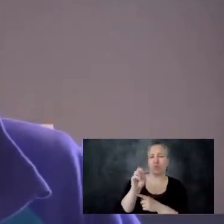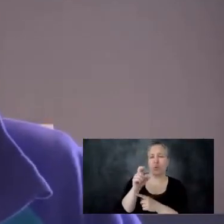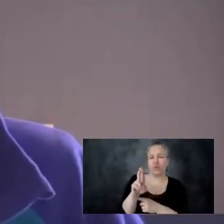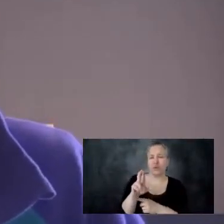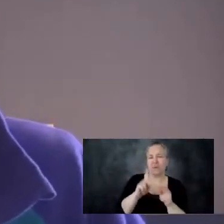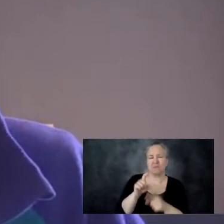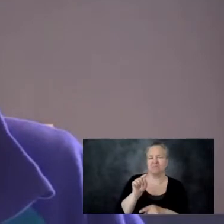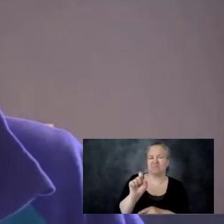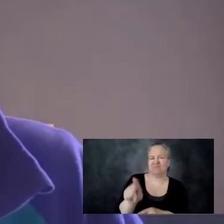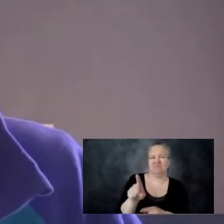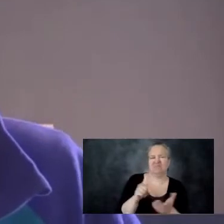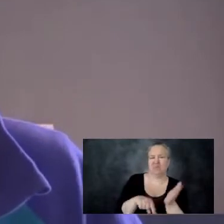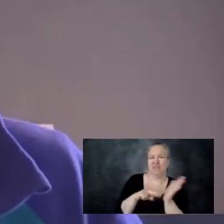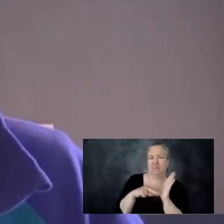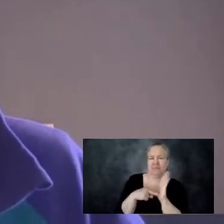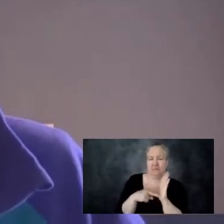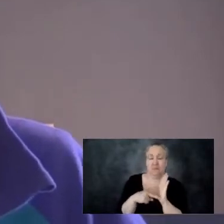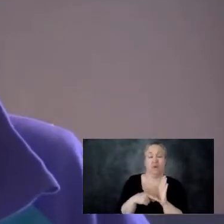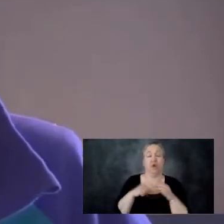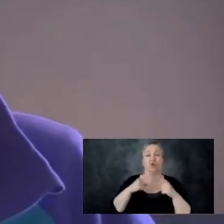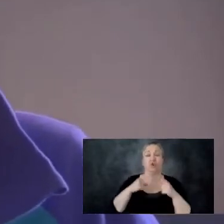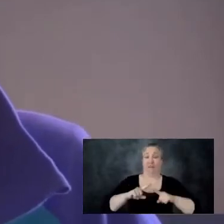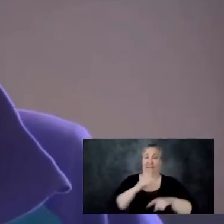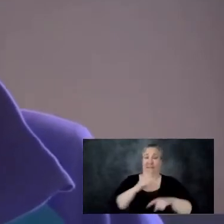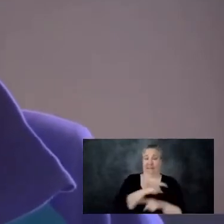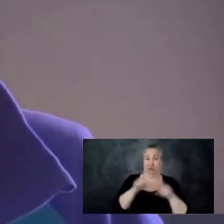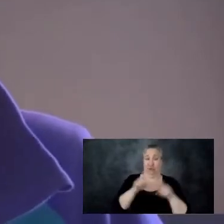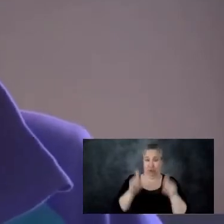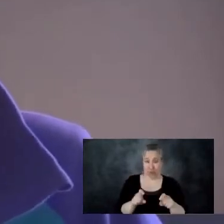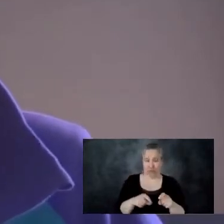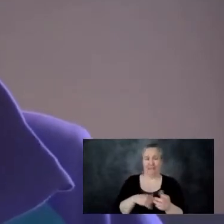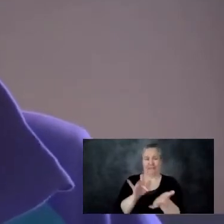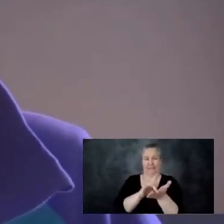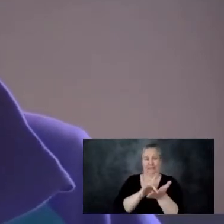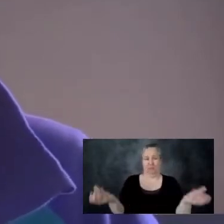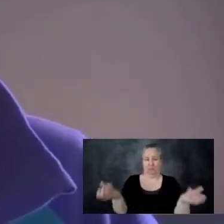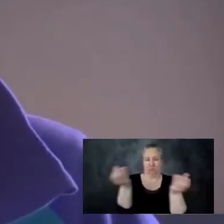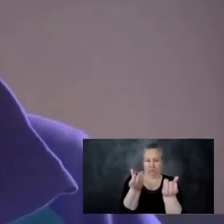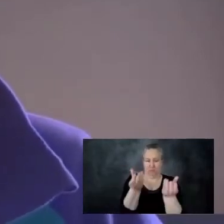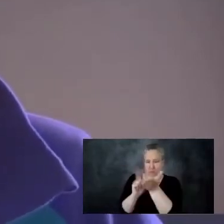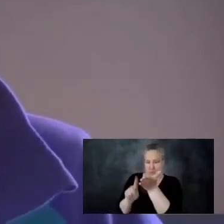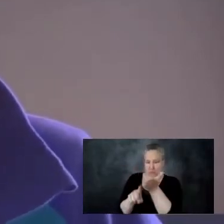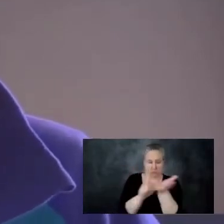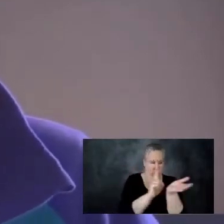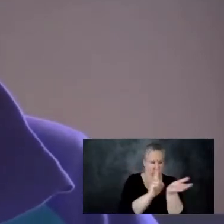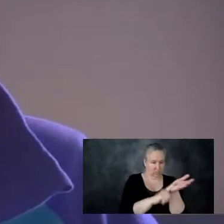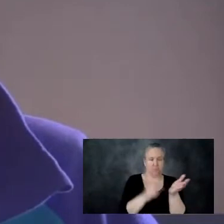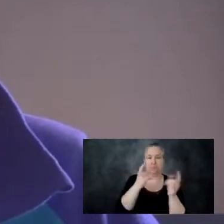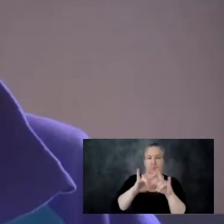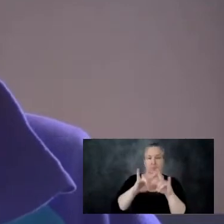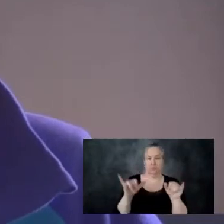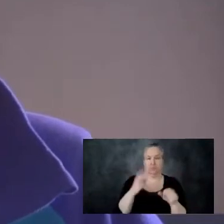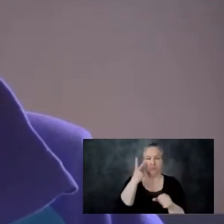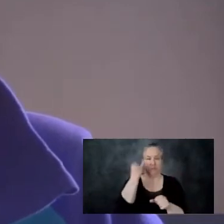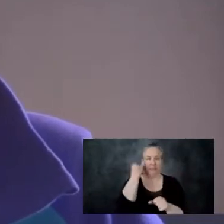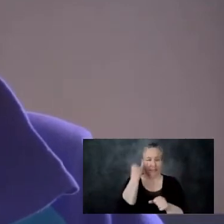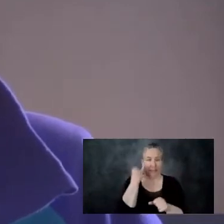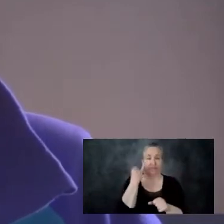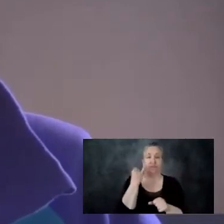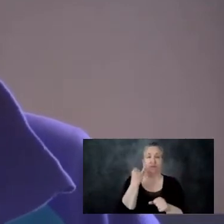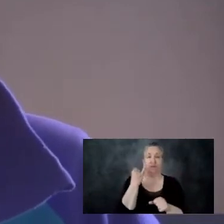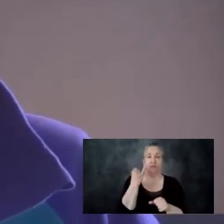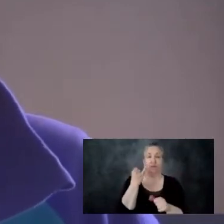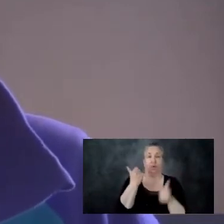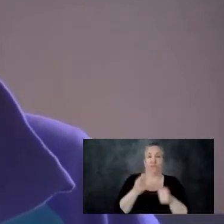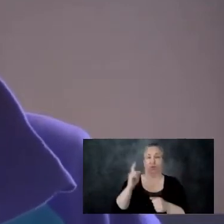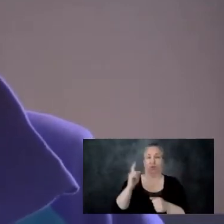when we do a trial, we look at 2 drugs, but what we also look at is whether the sequence of giving these